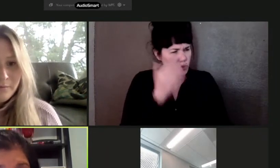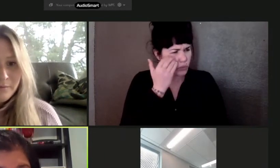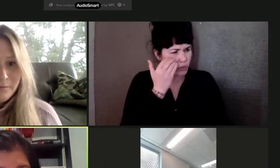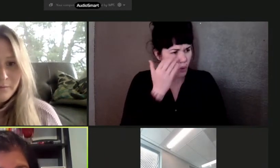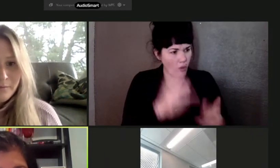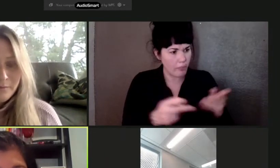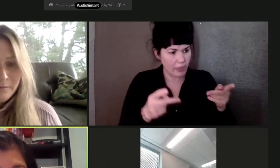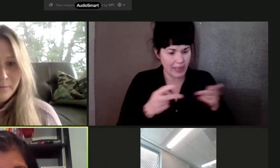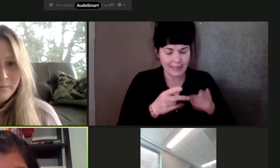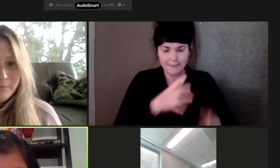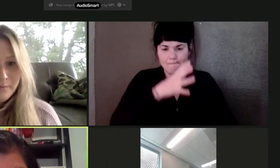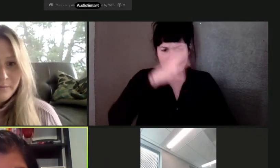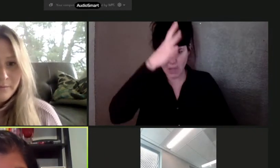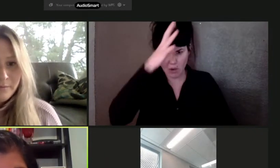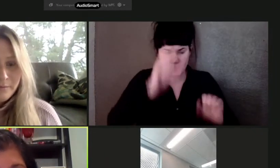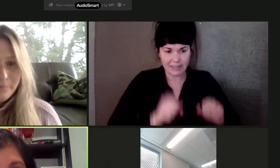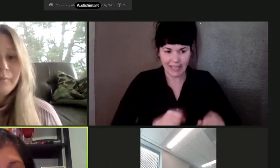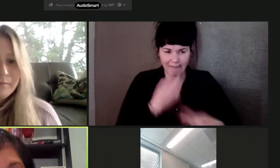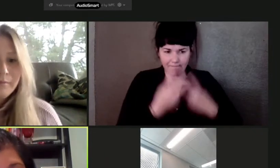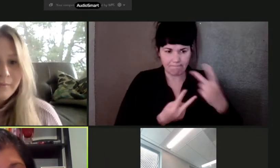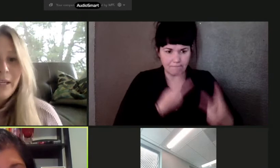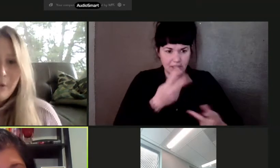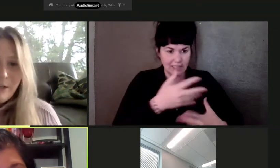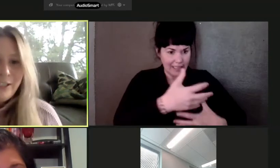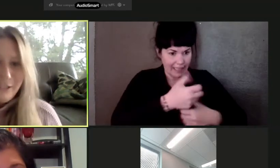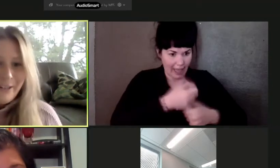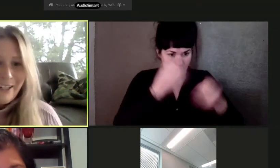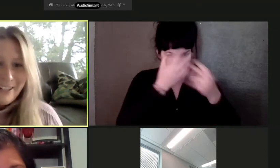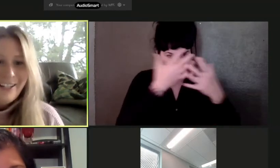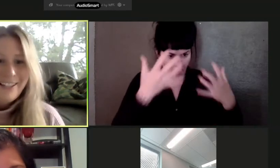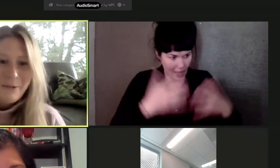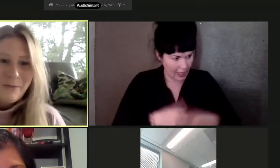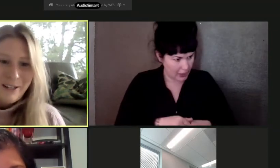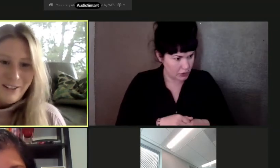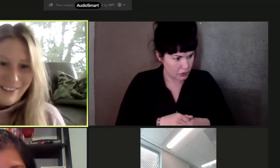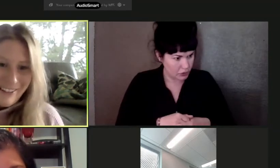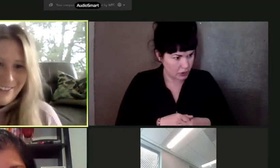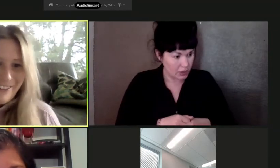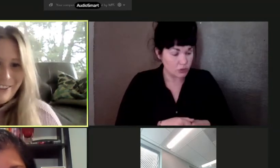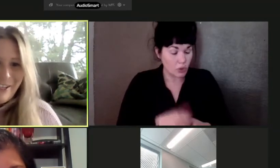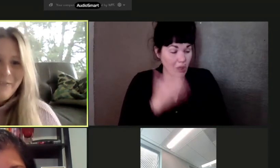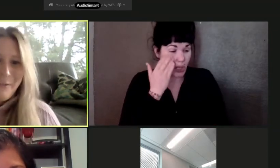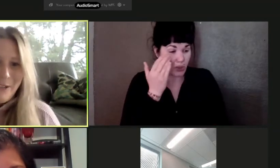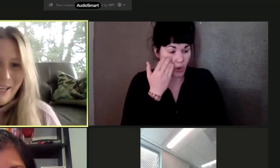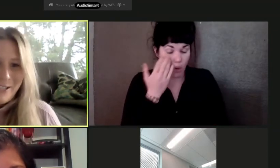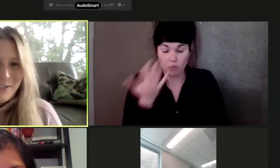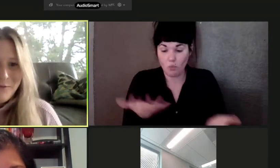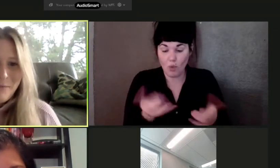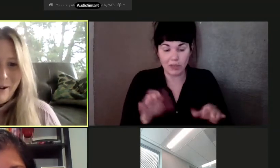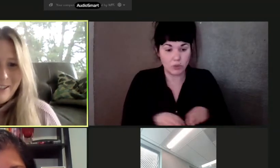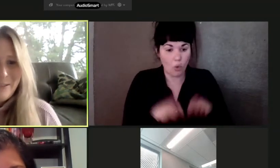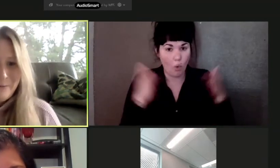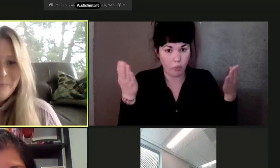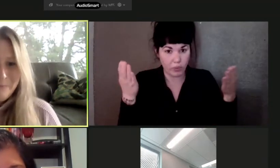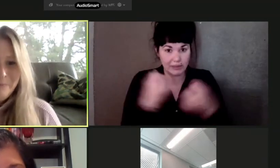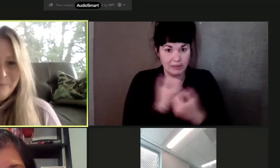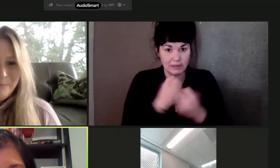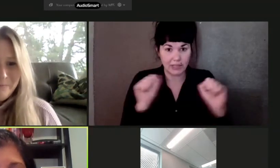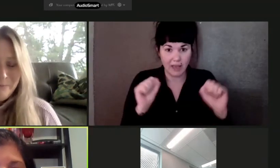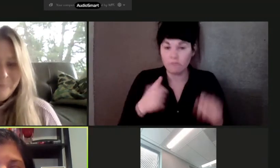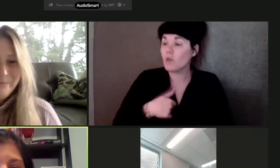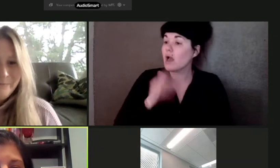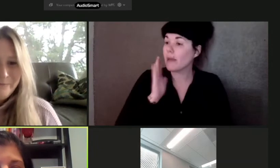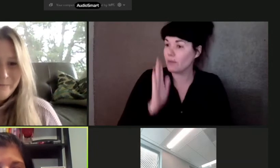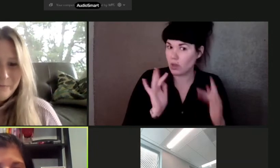that they know what's open and what's safe. Let me reach out to my contacts and we'll make sure that there's a good line of communications for parents.